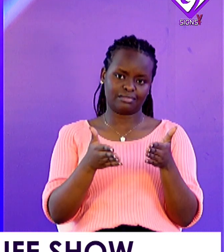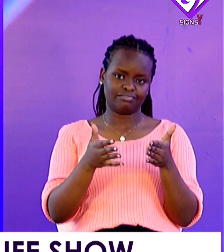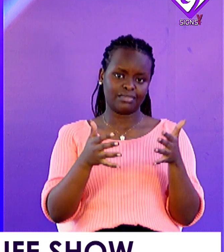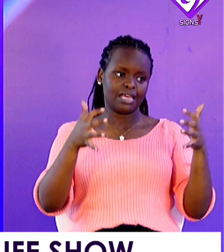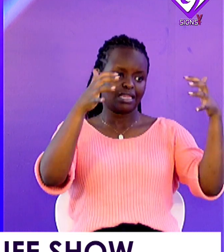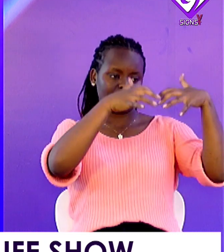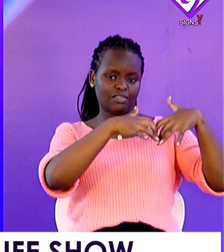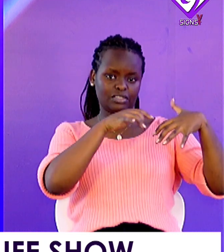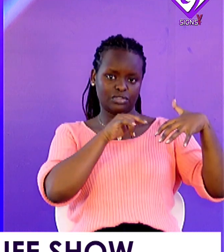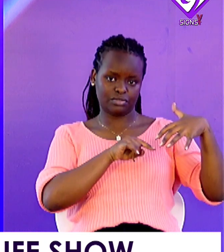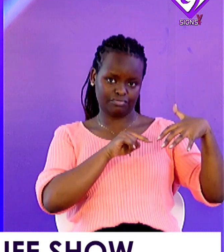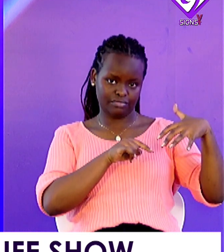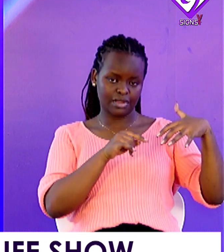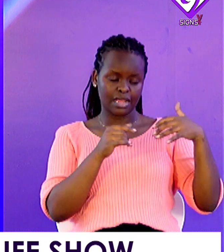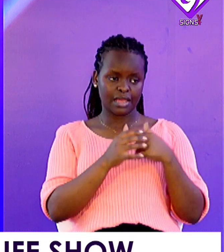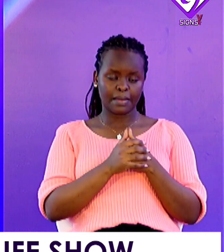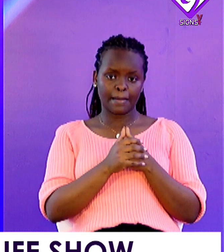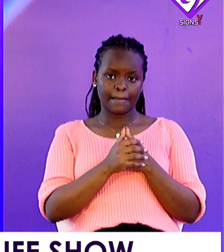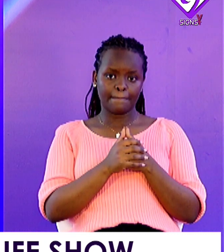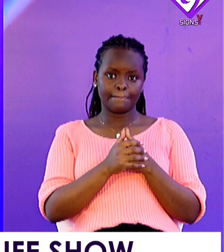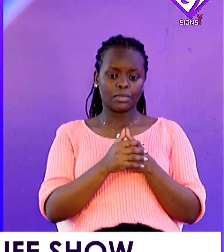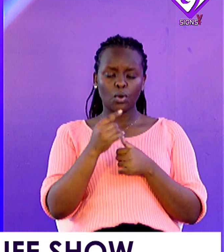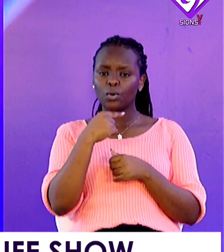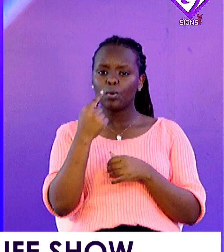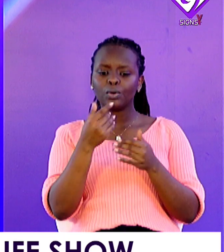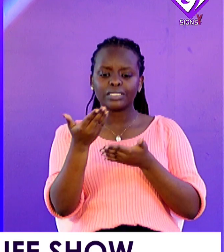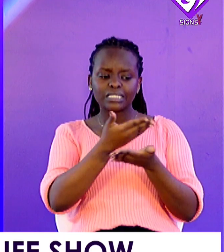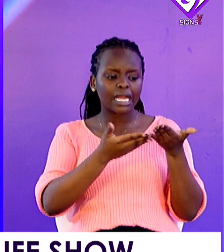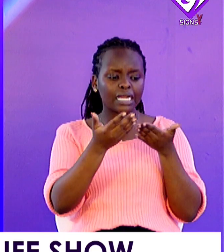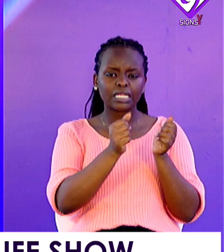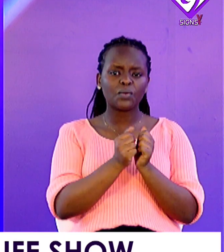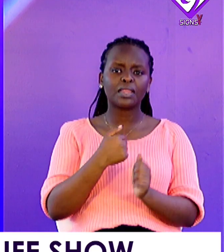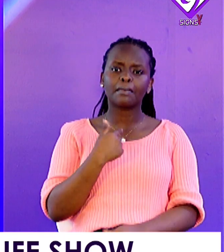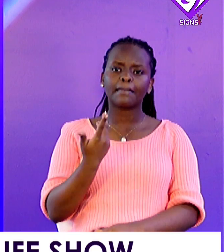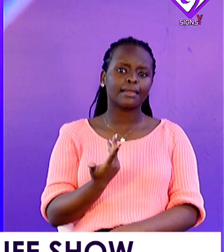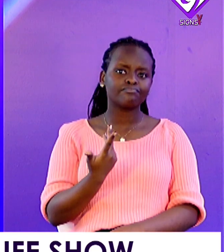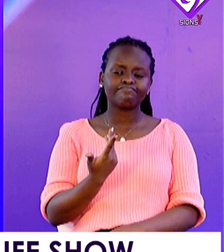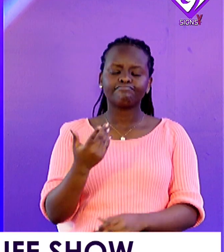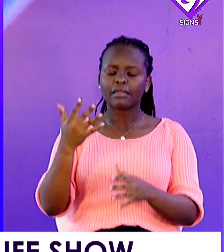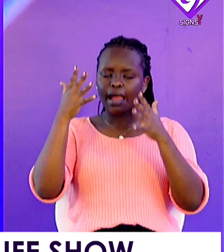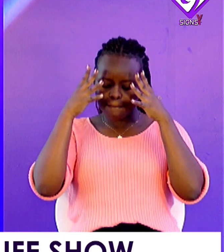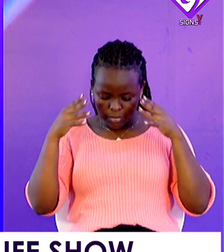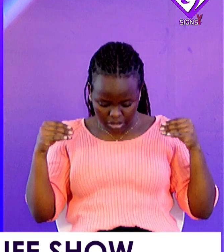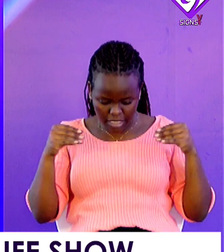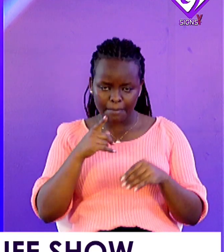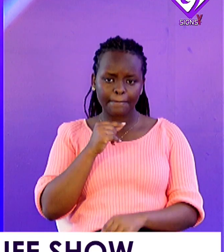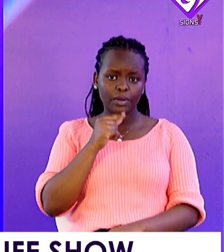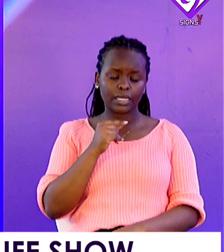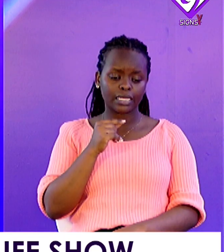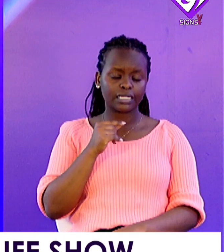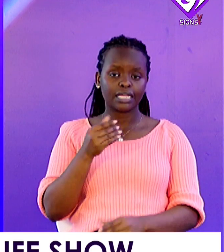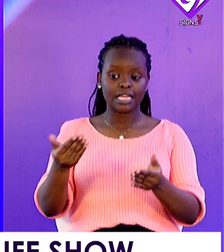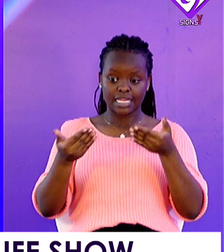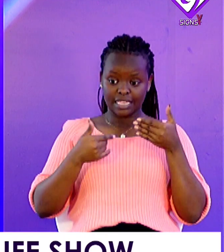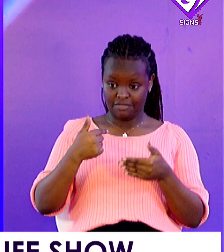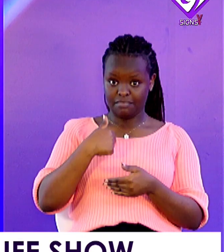pastors. But who came to me? Who interacted with me? It was a Muslim boy. And he went ahead and brought to me